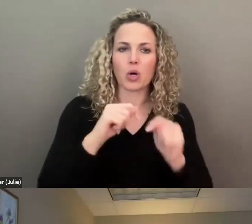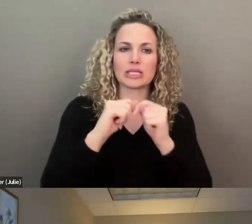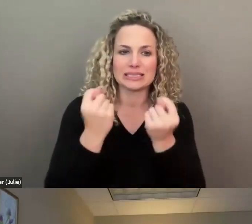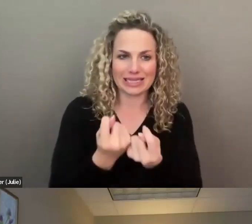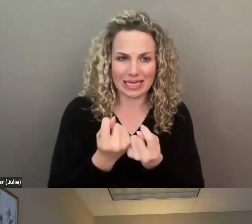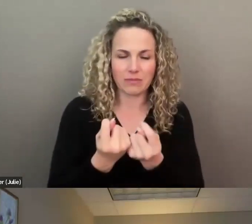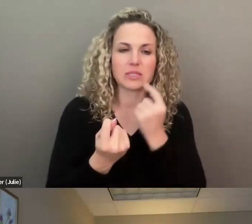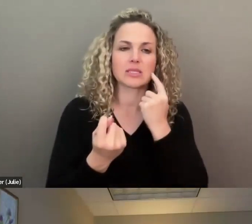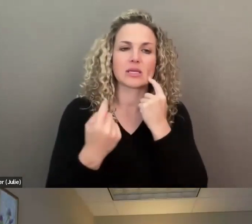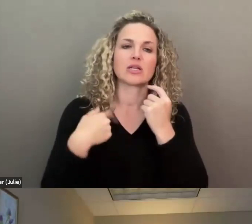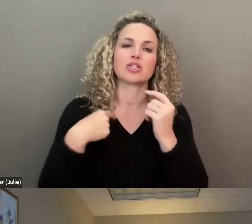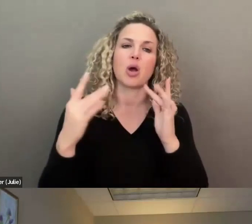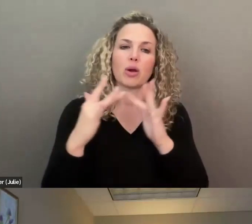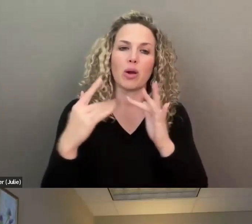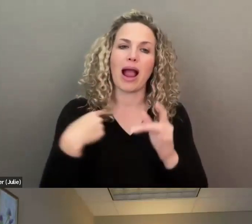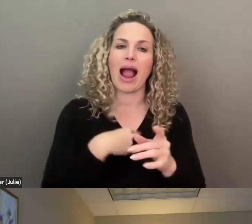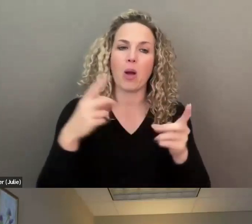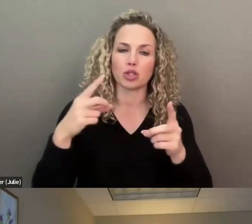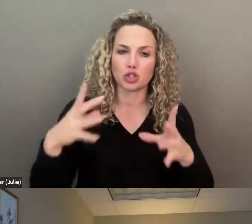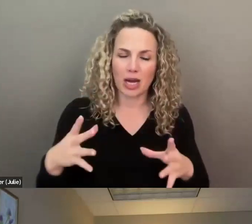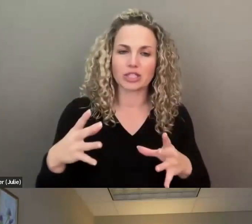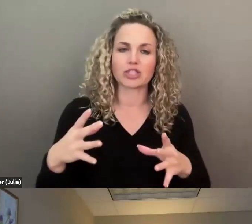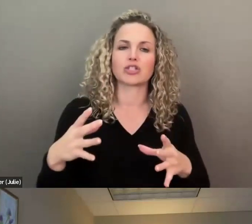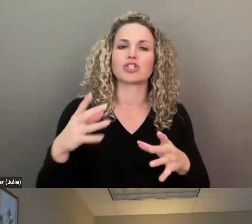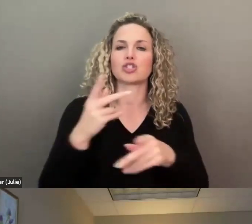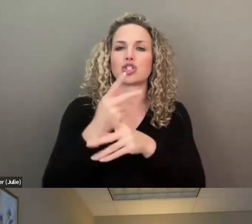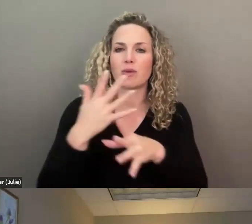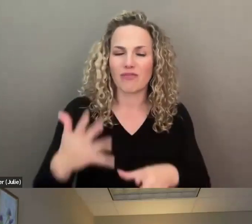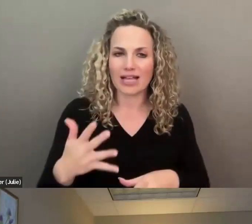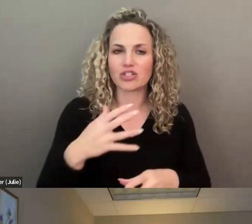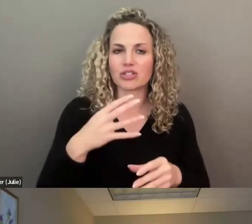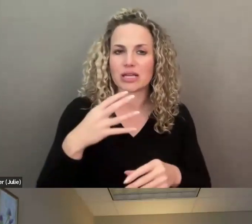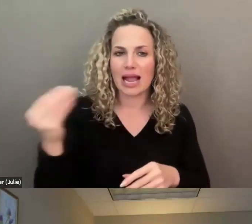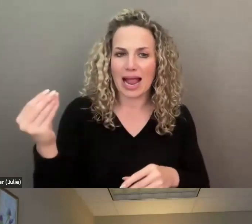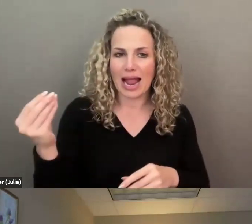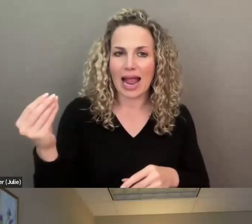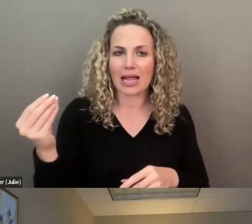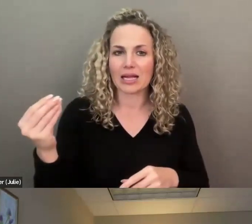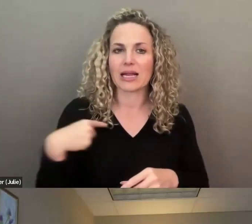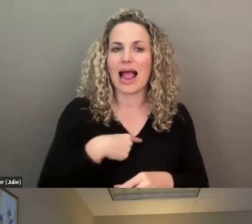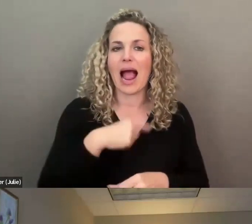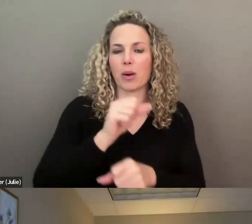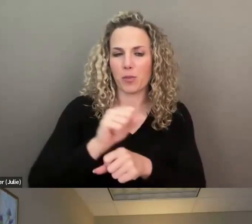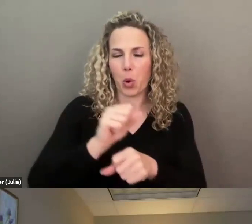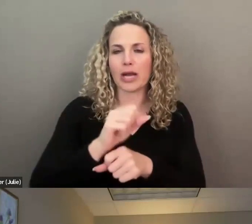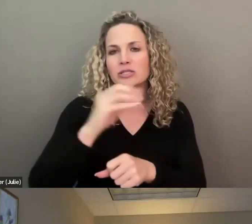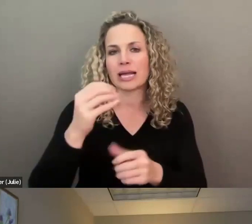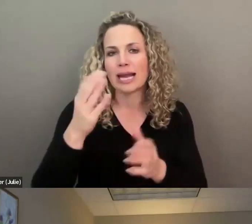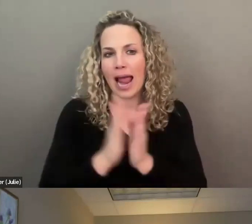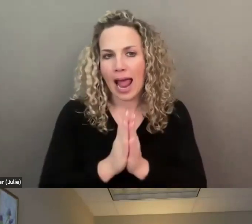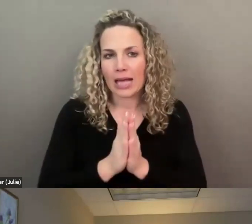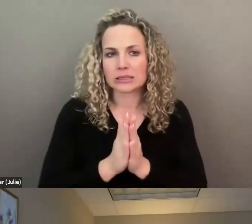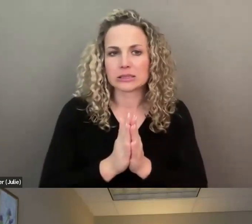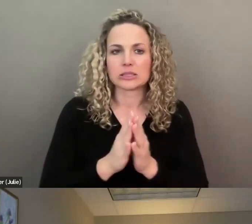teams, and so we reached out to our directors, managers, supervisors, and our employers and asked, you